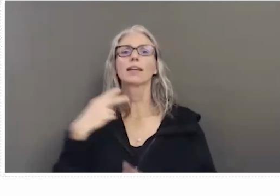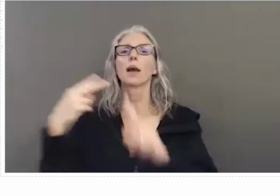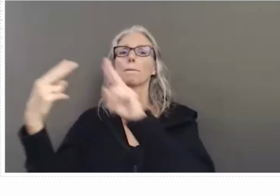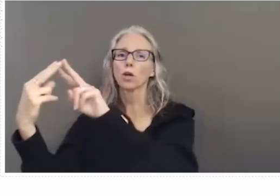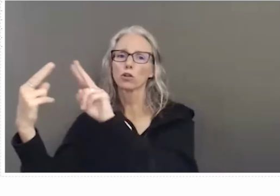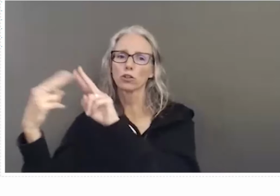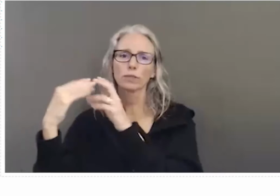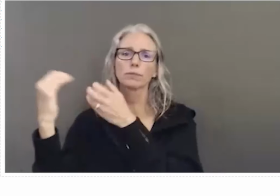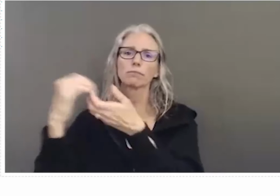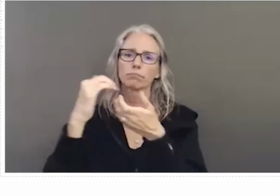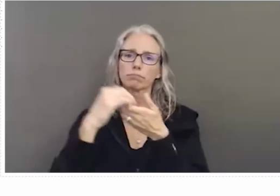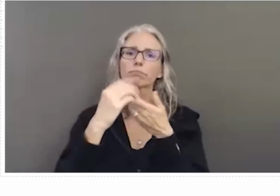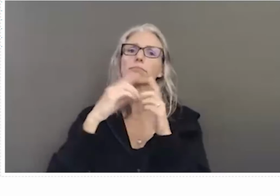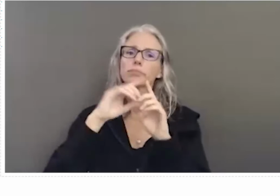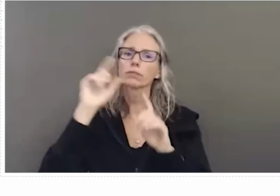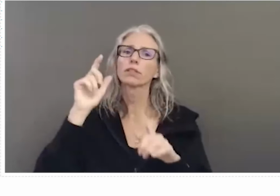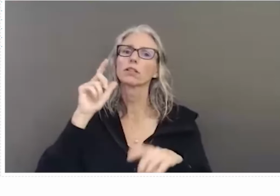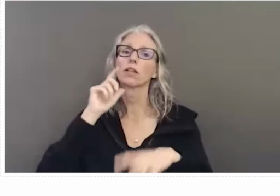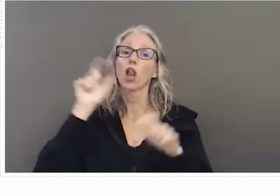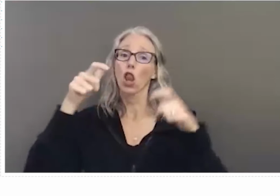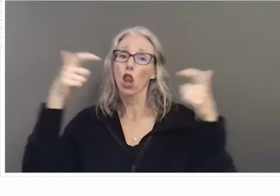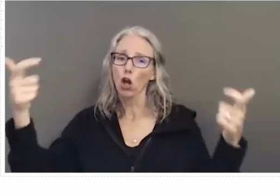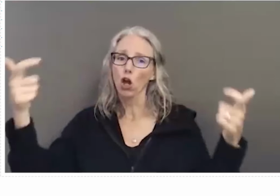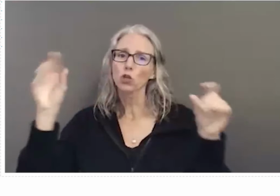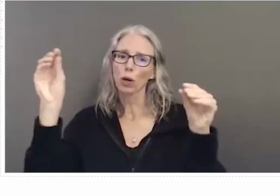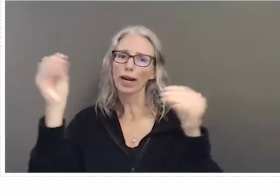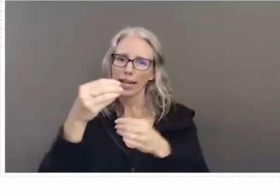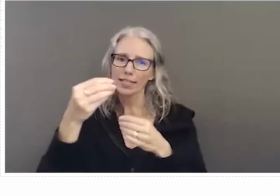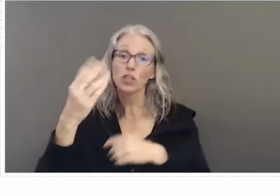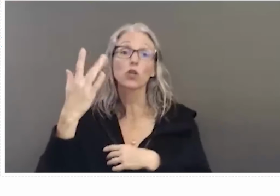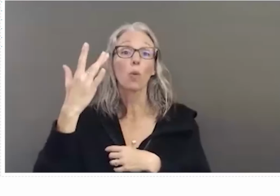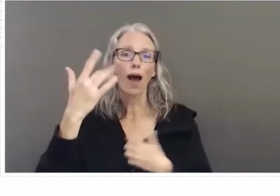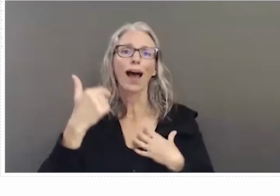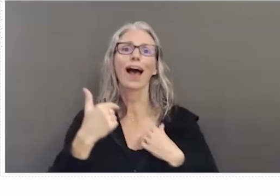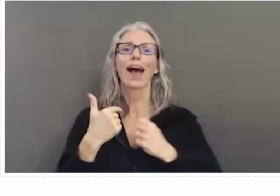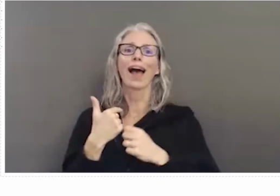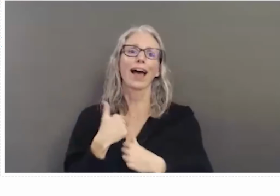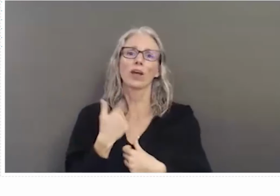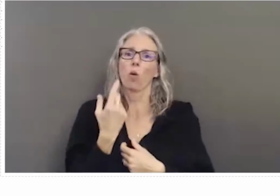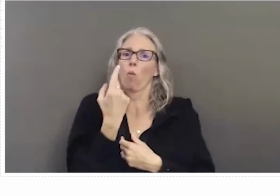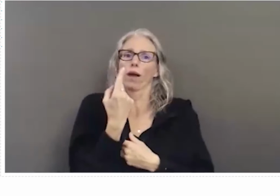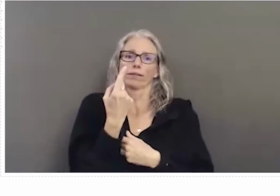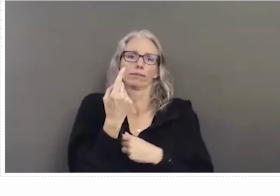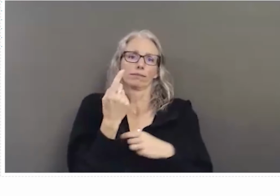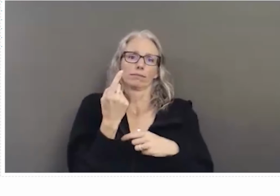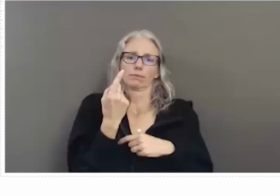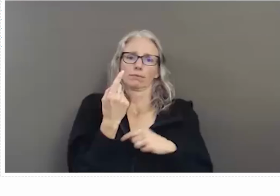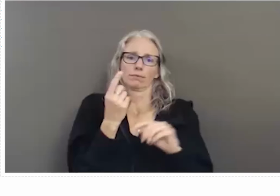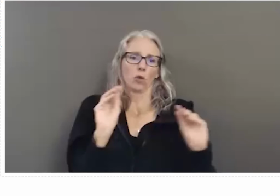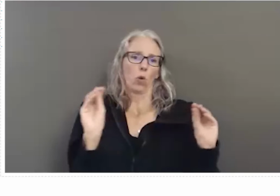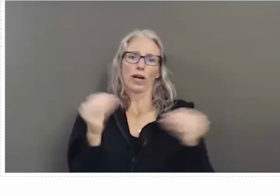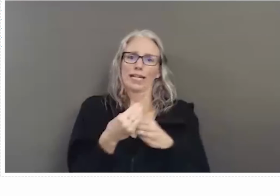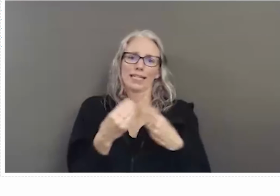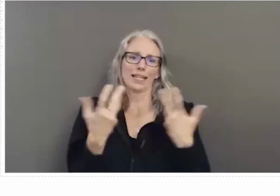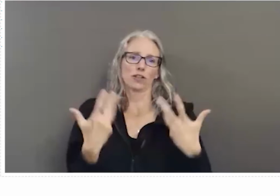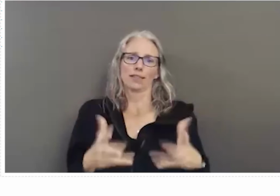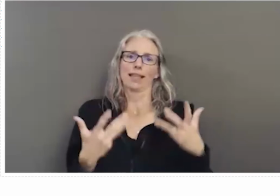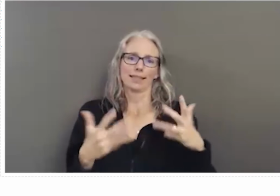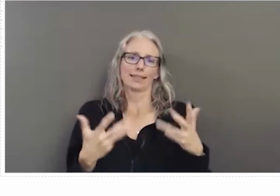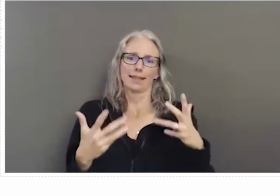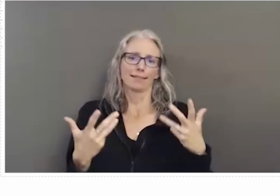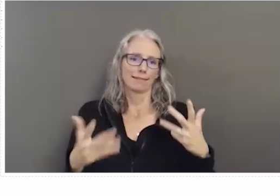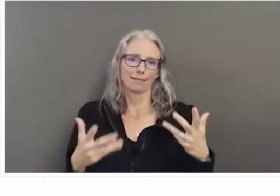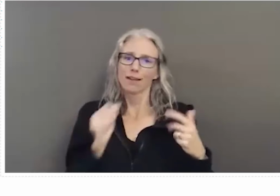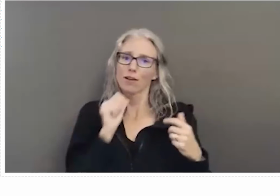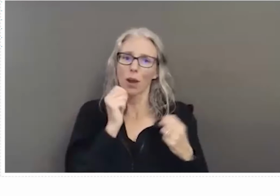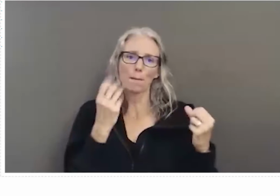from outside of Yellowknife, like TD, who is one of our partners, and Lawson Lundell, those sorts of